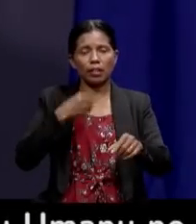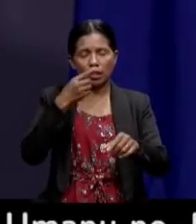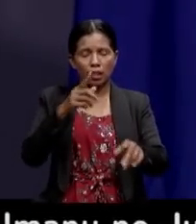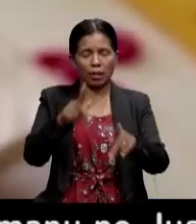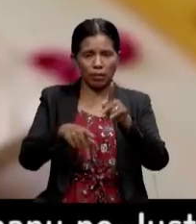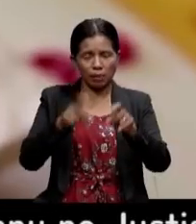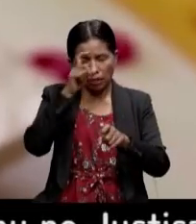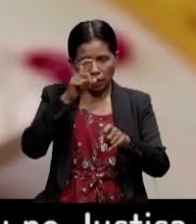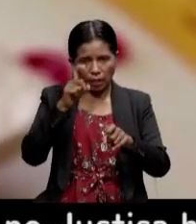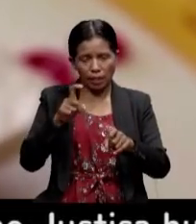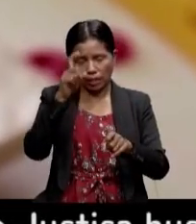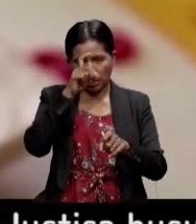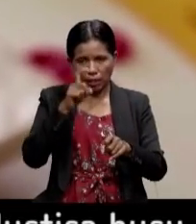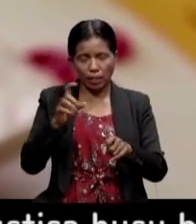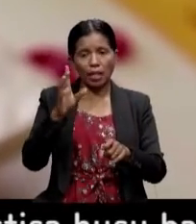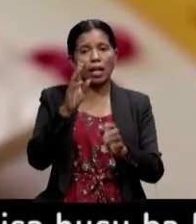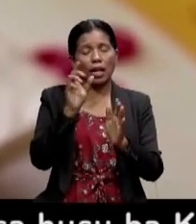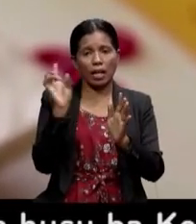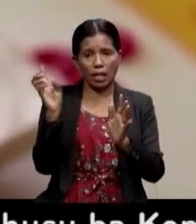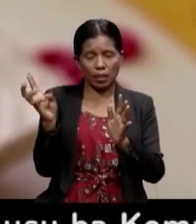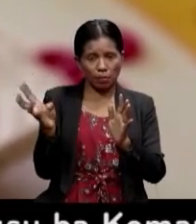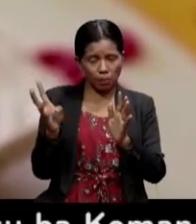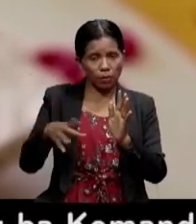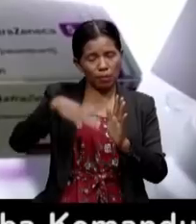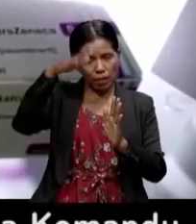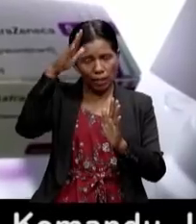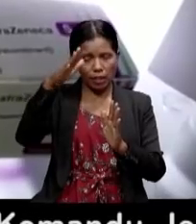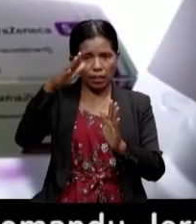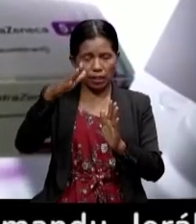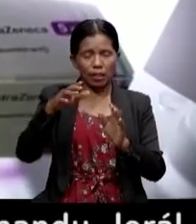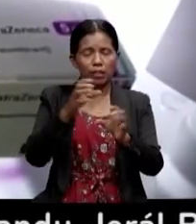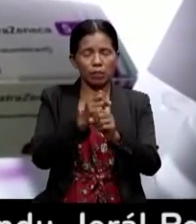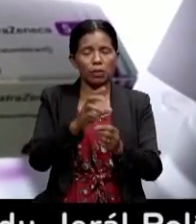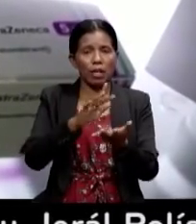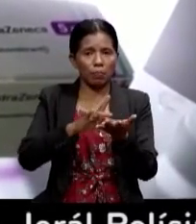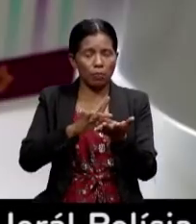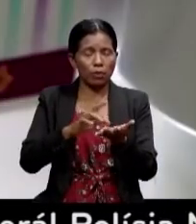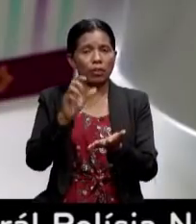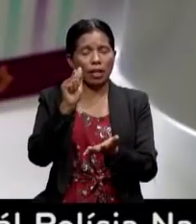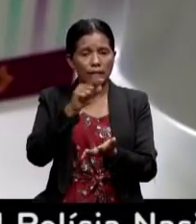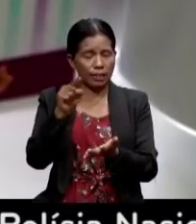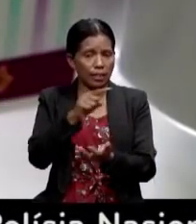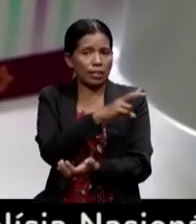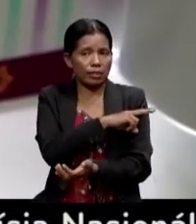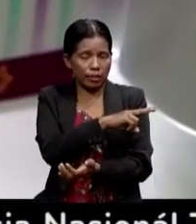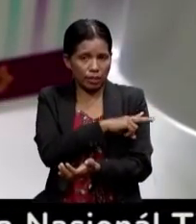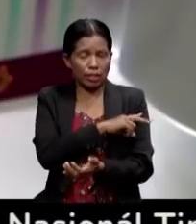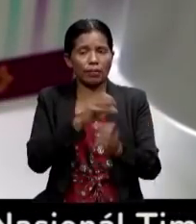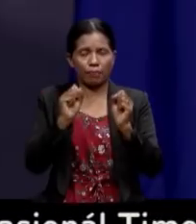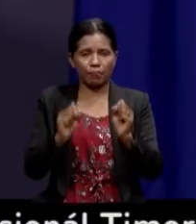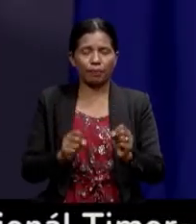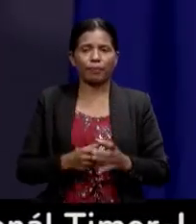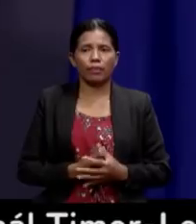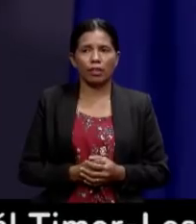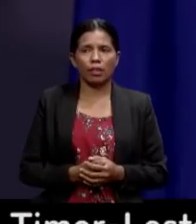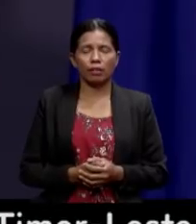nulu, máximo vacina COVID-19 AstraZeneca, hafonha aumento makas ba coagulação rang, basira nebe simona vacina saune.